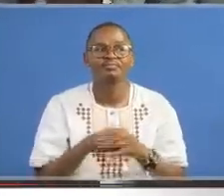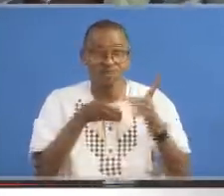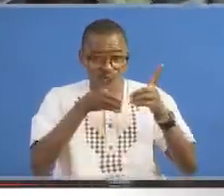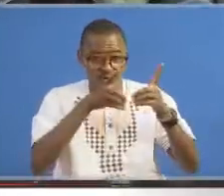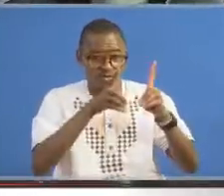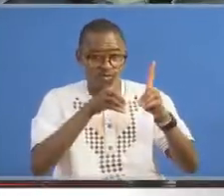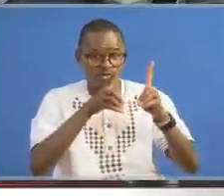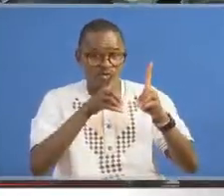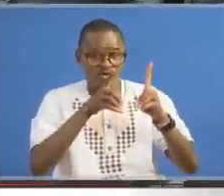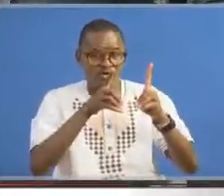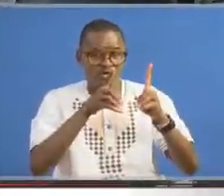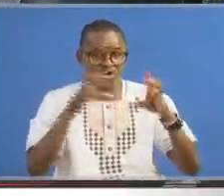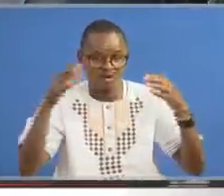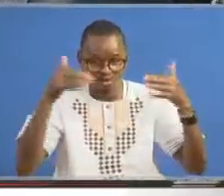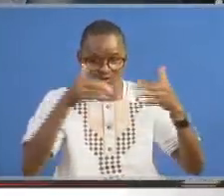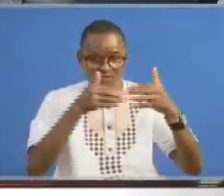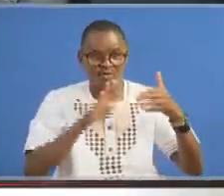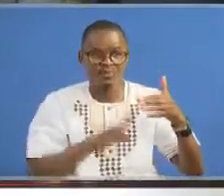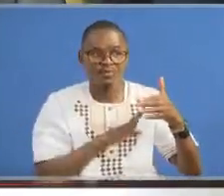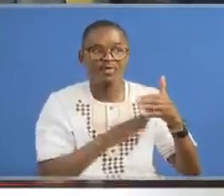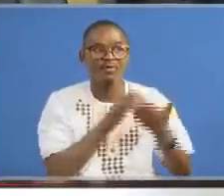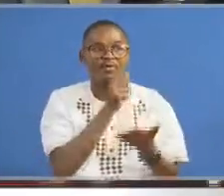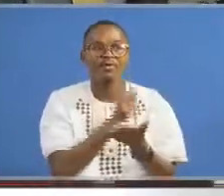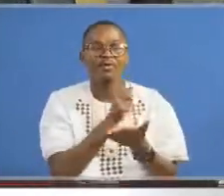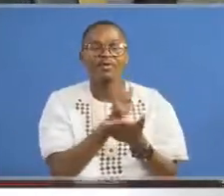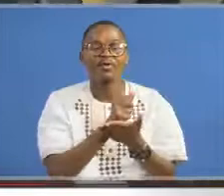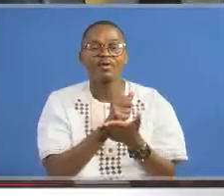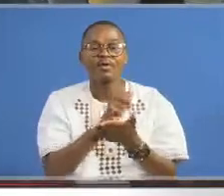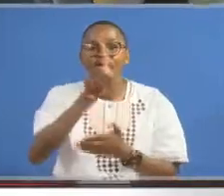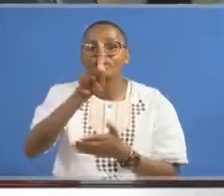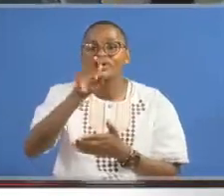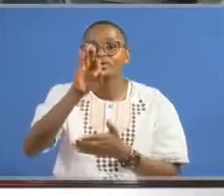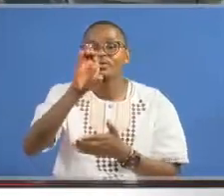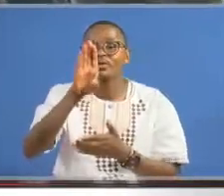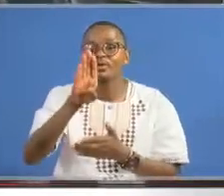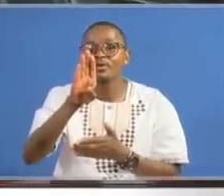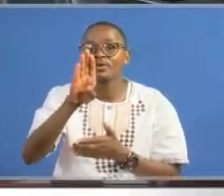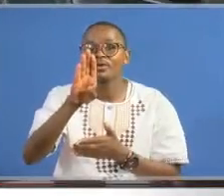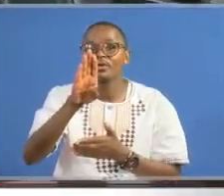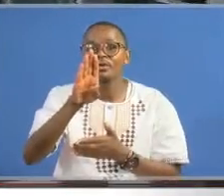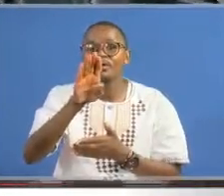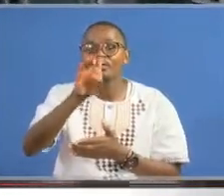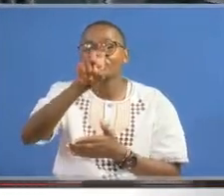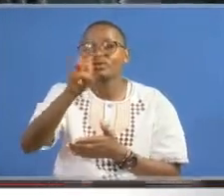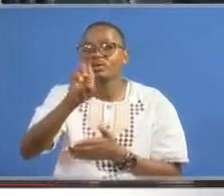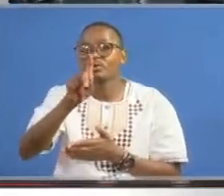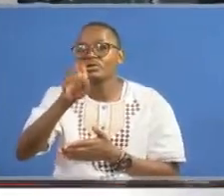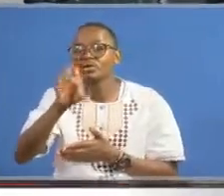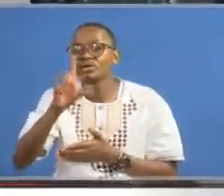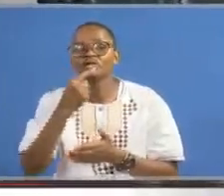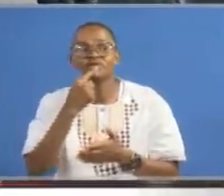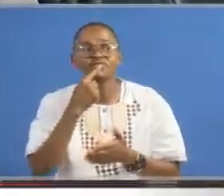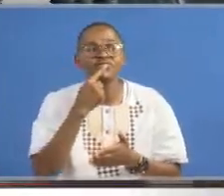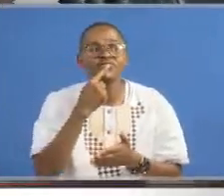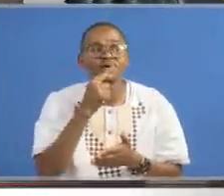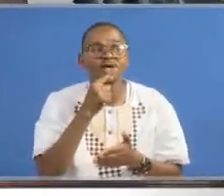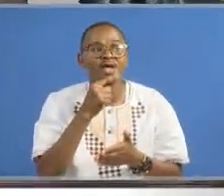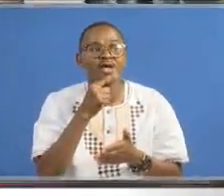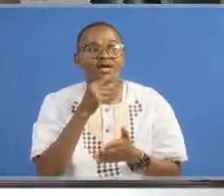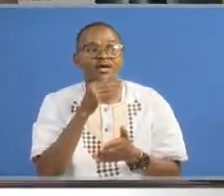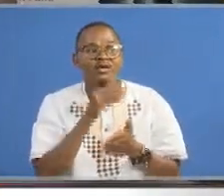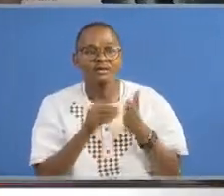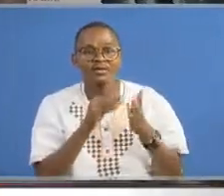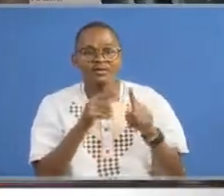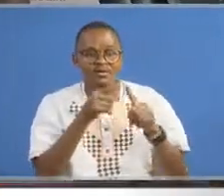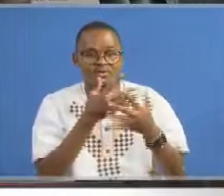During a press conference held at the board's offices, KFCB Chairman Dr. Ezekiel Mutua said that Alvin had responded